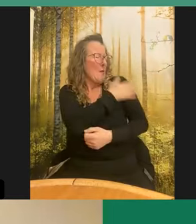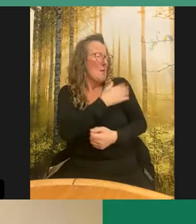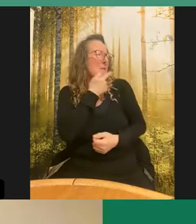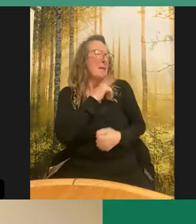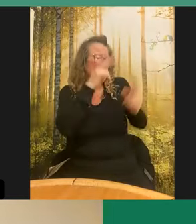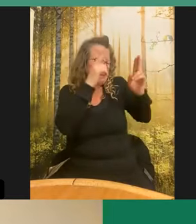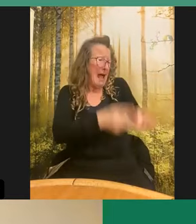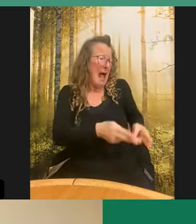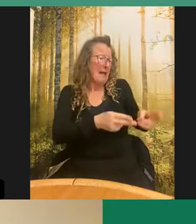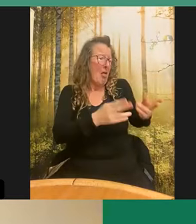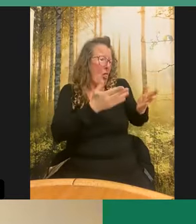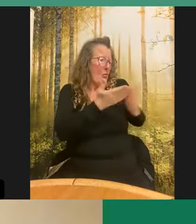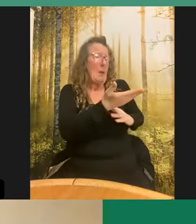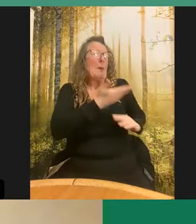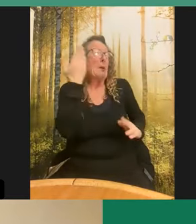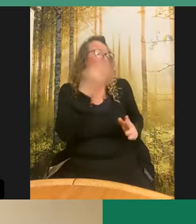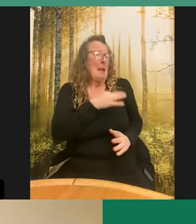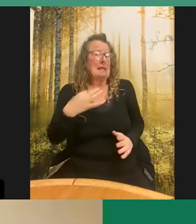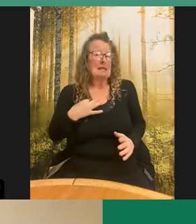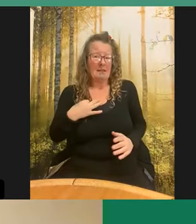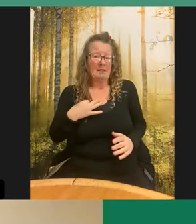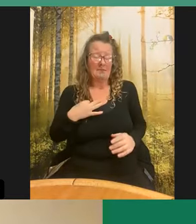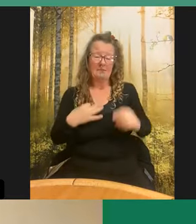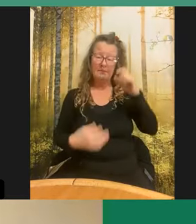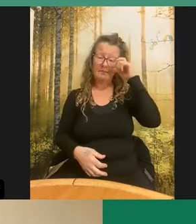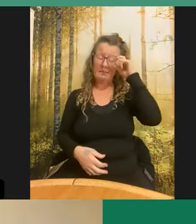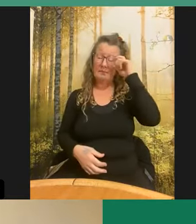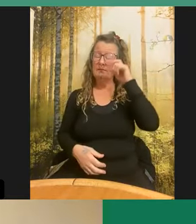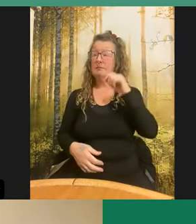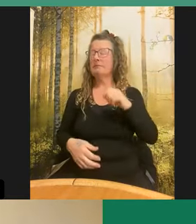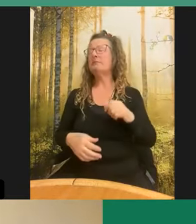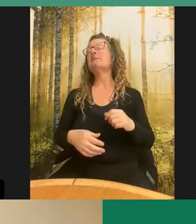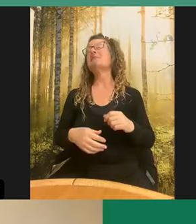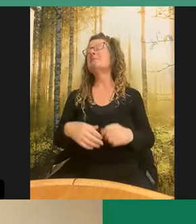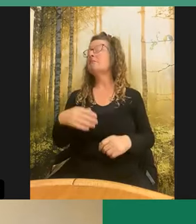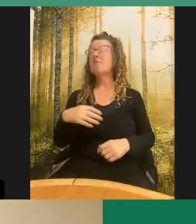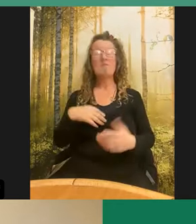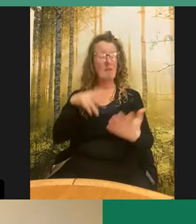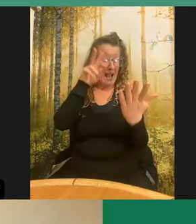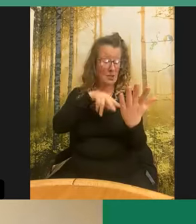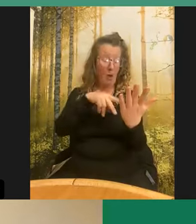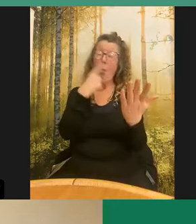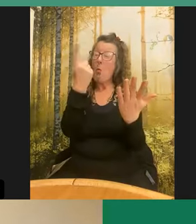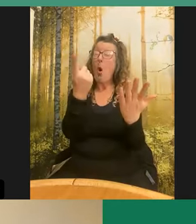medicine in a year, and it was just a shocking figure. And